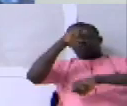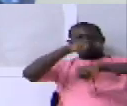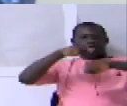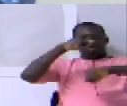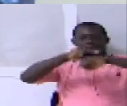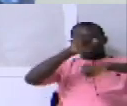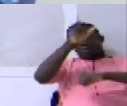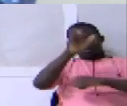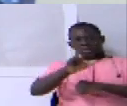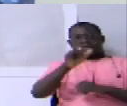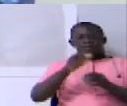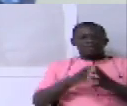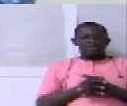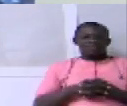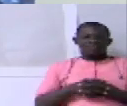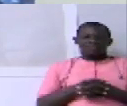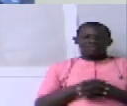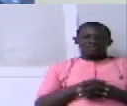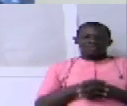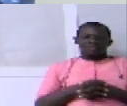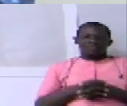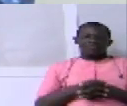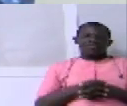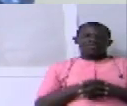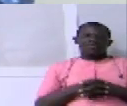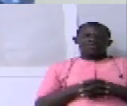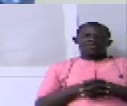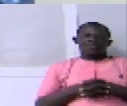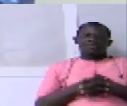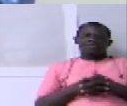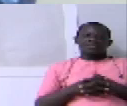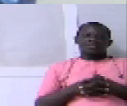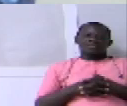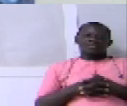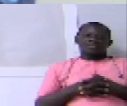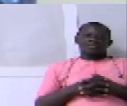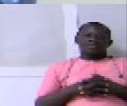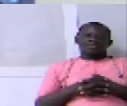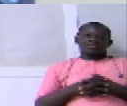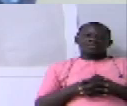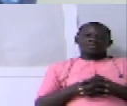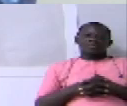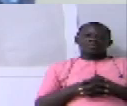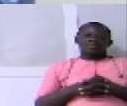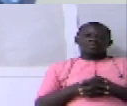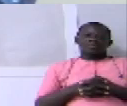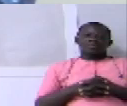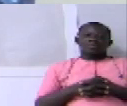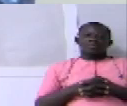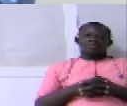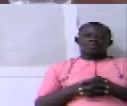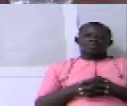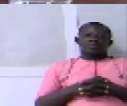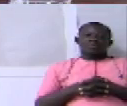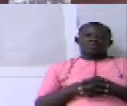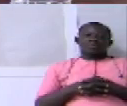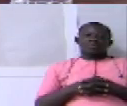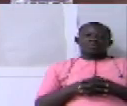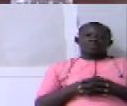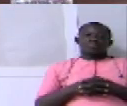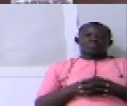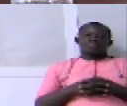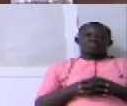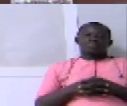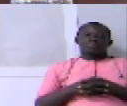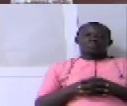kasola kono doku lalu ti menu dia mutajan dolu fonglu fanali saita ko makilu le kan ko Ibrahim Jame ikafa